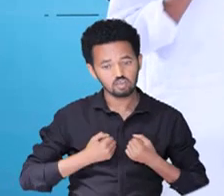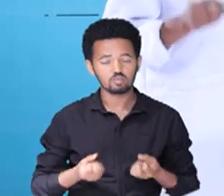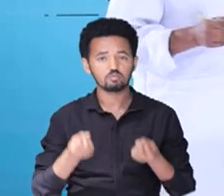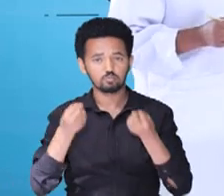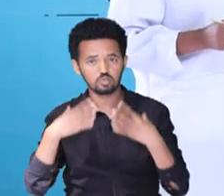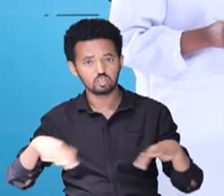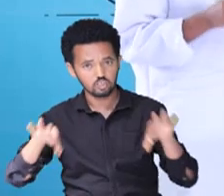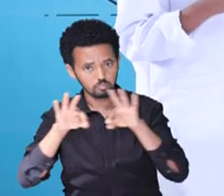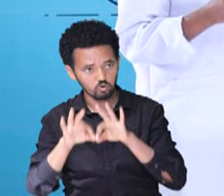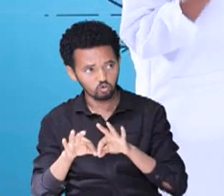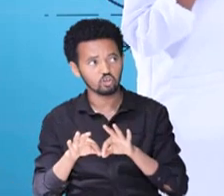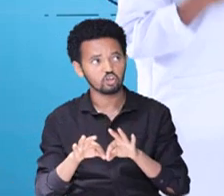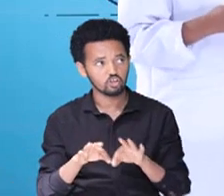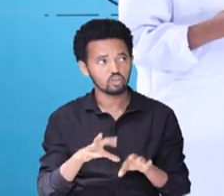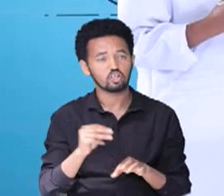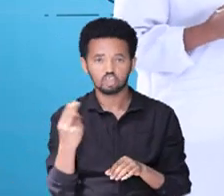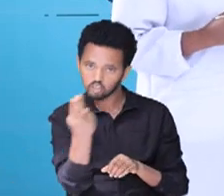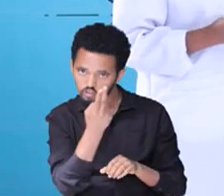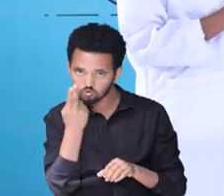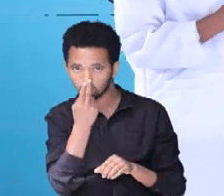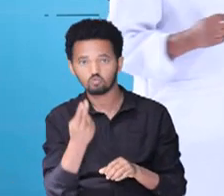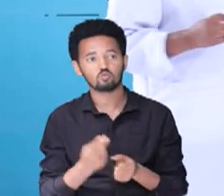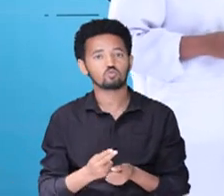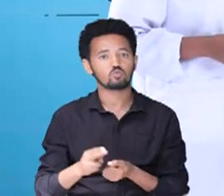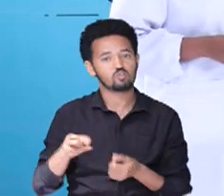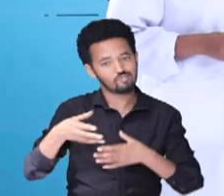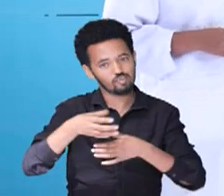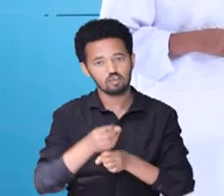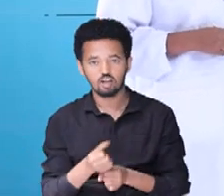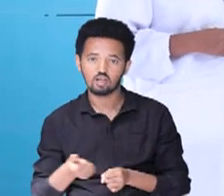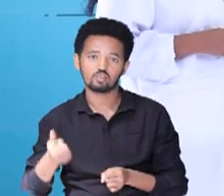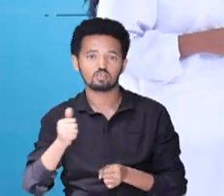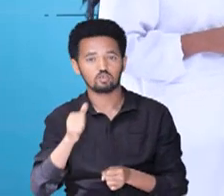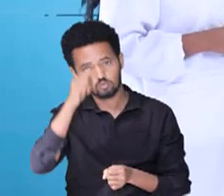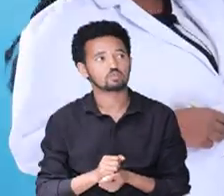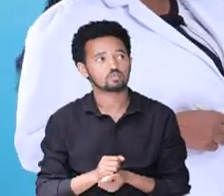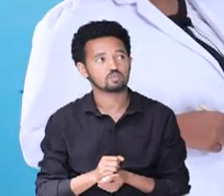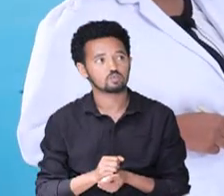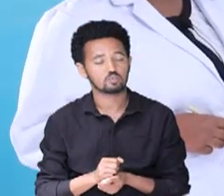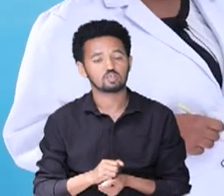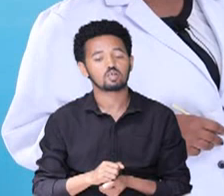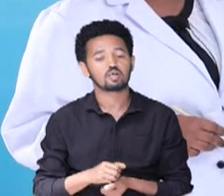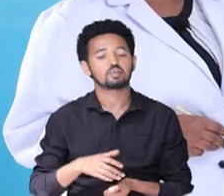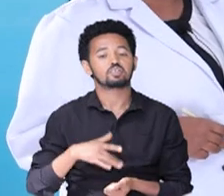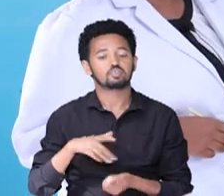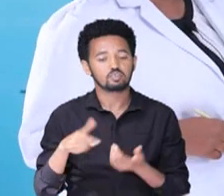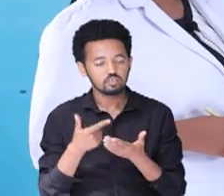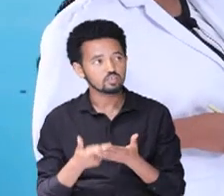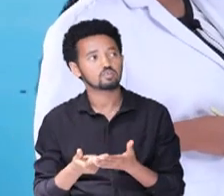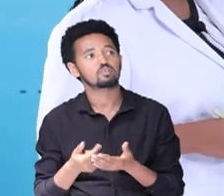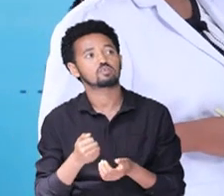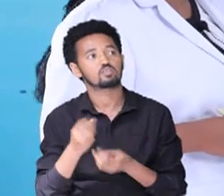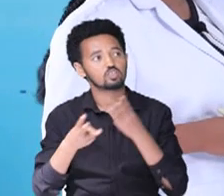many importances, and it is used for mainly to analyze human population. Since in the 15th